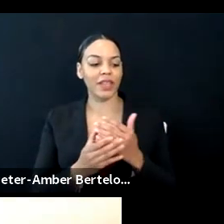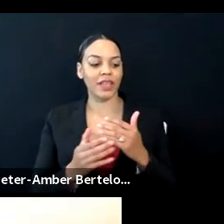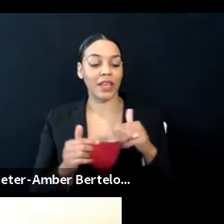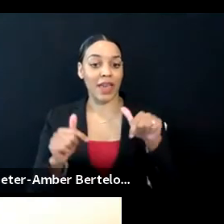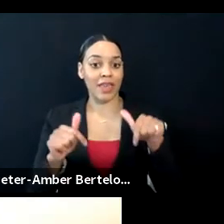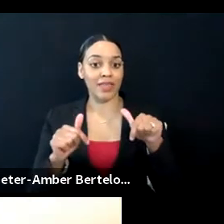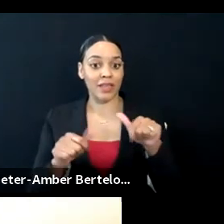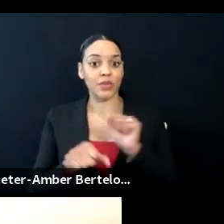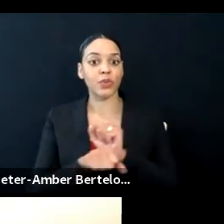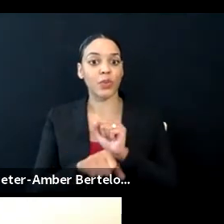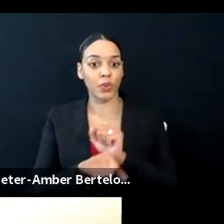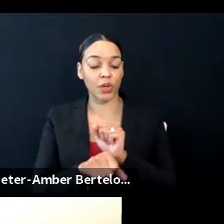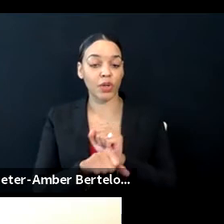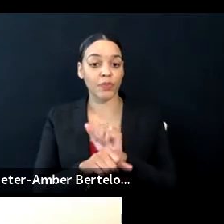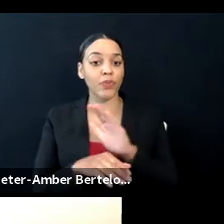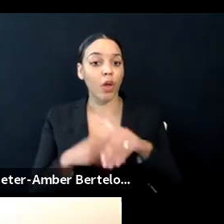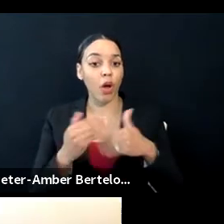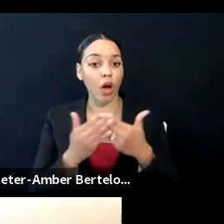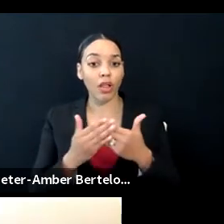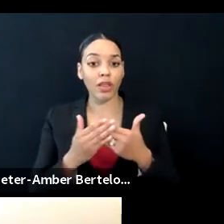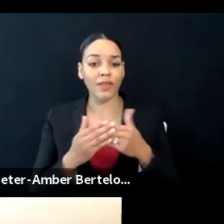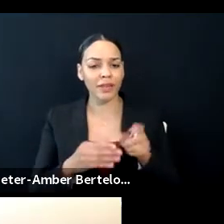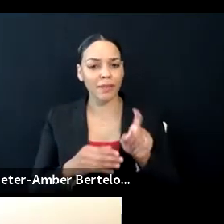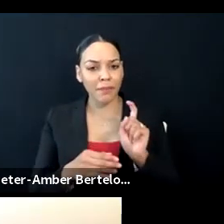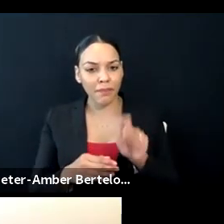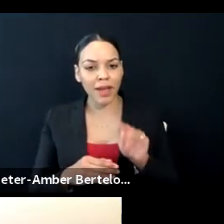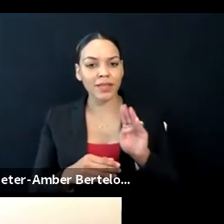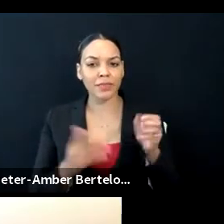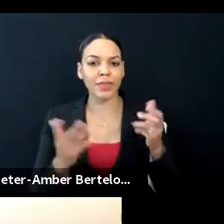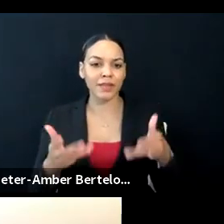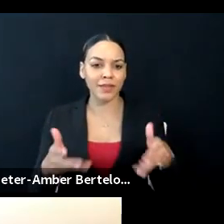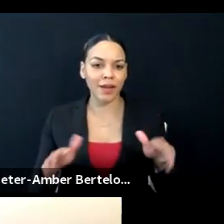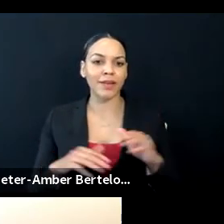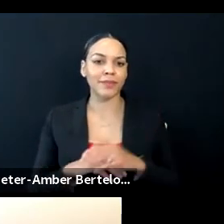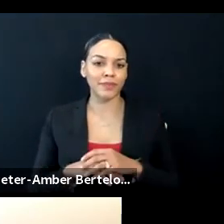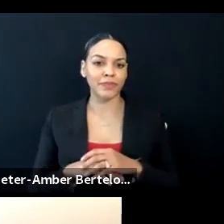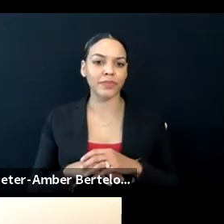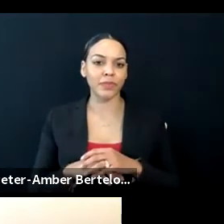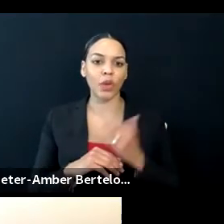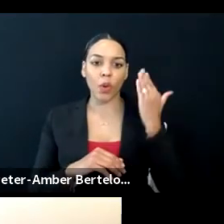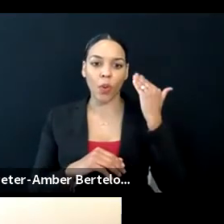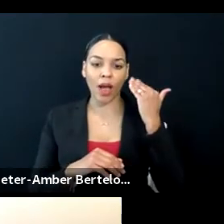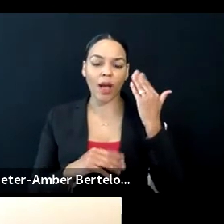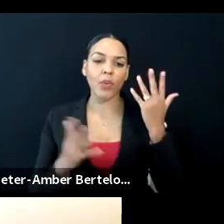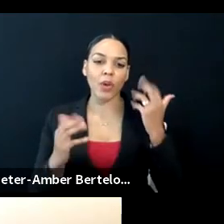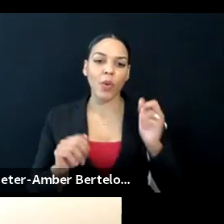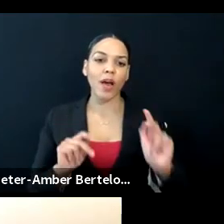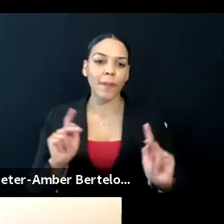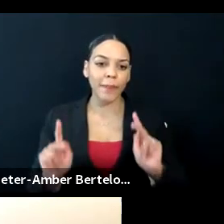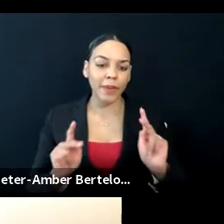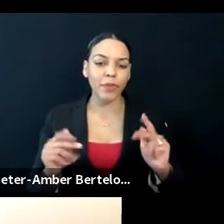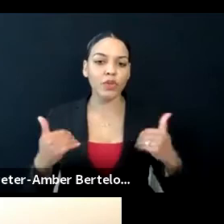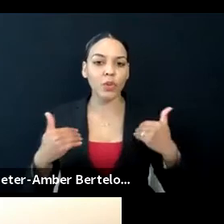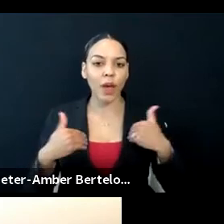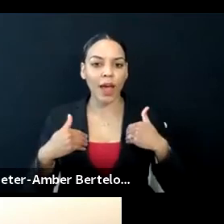this work, and all of it has to be done because we want people to have